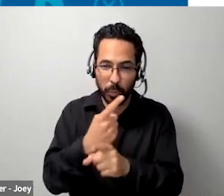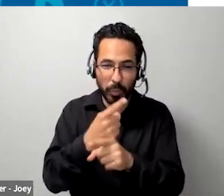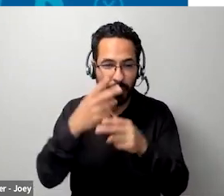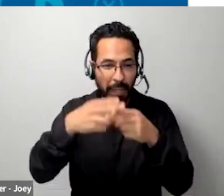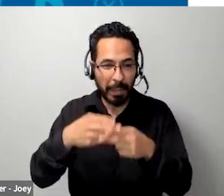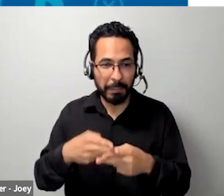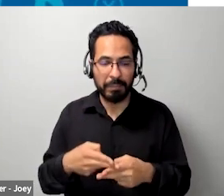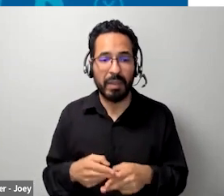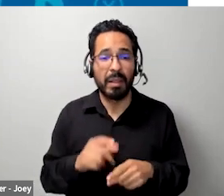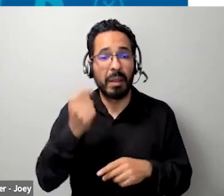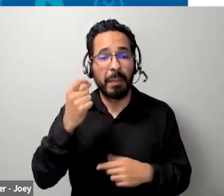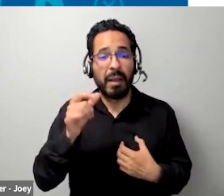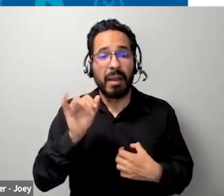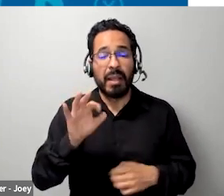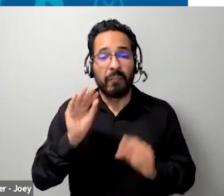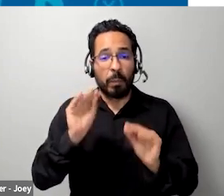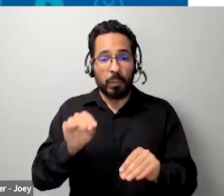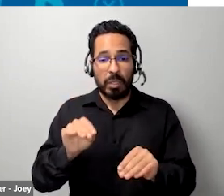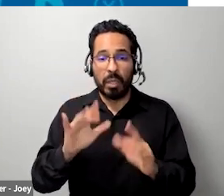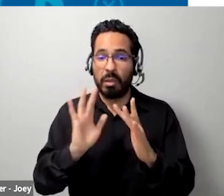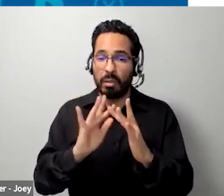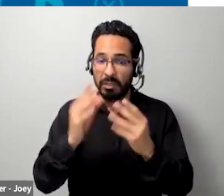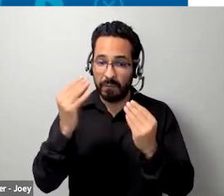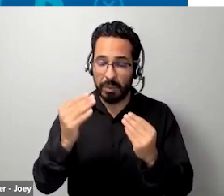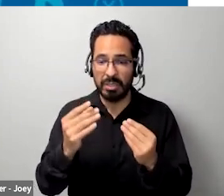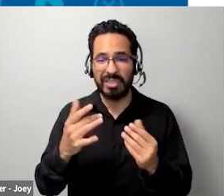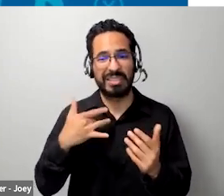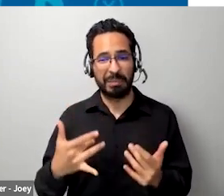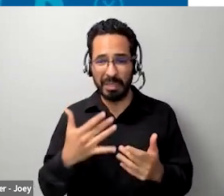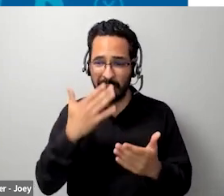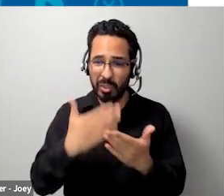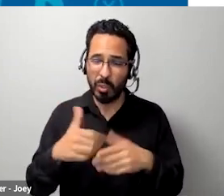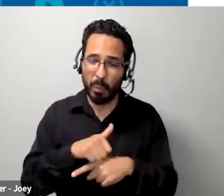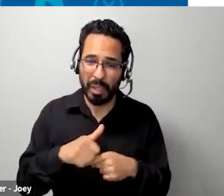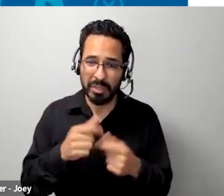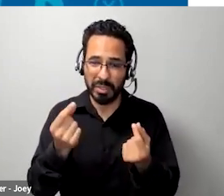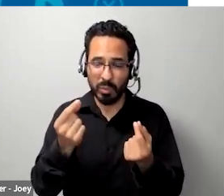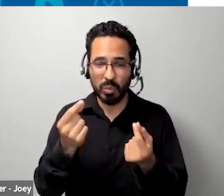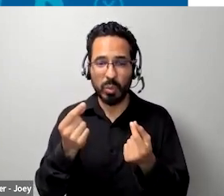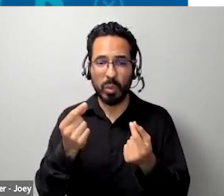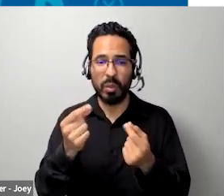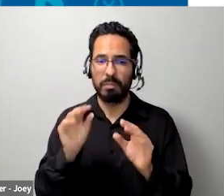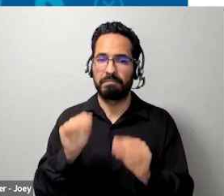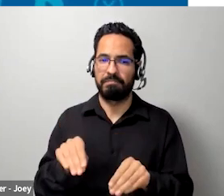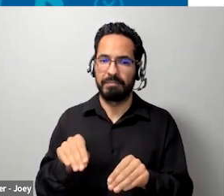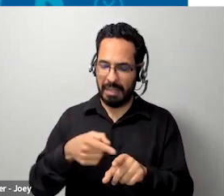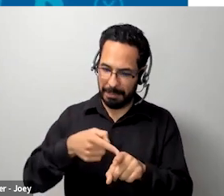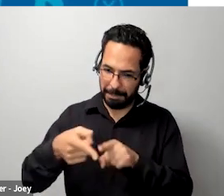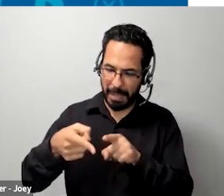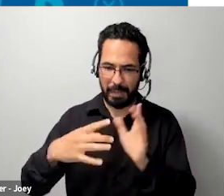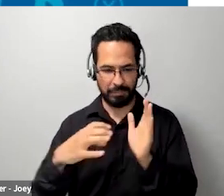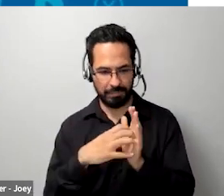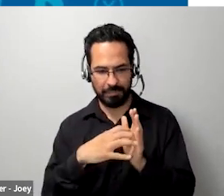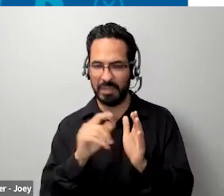when you're putting in contact information, it's usually a pretty good practice to put that information in the main body of the text and not in a